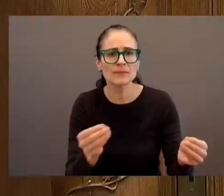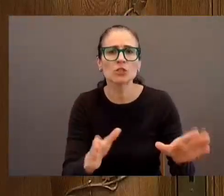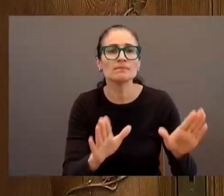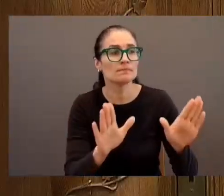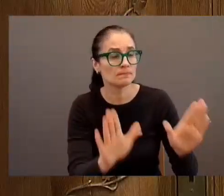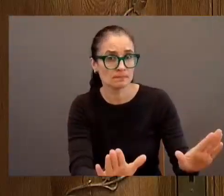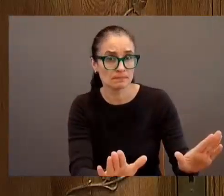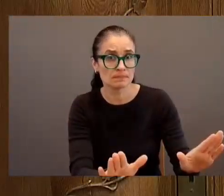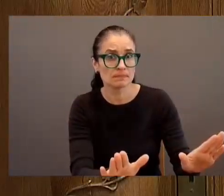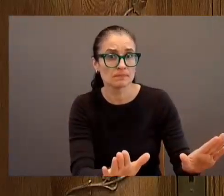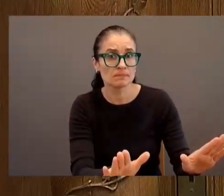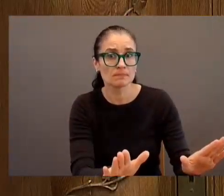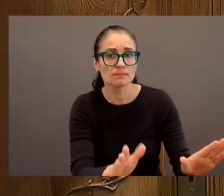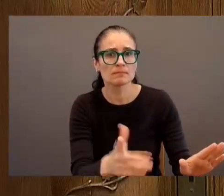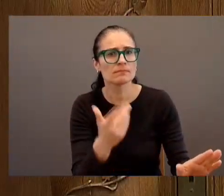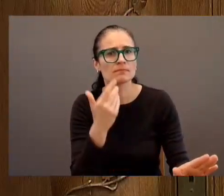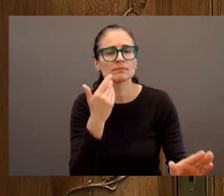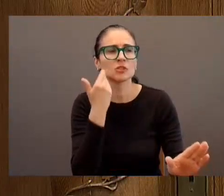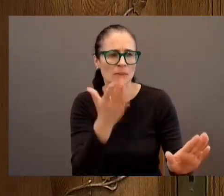Minister, please conclude.